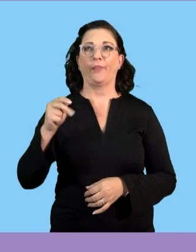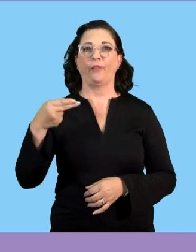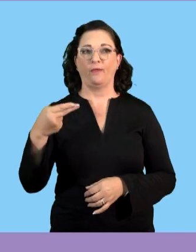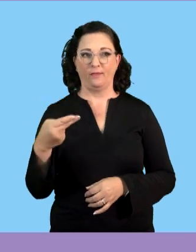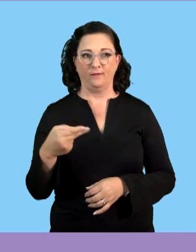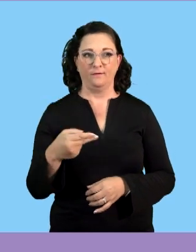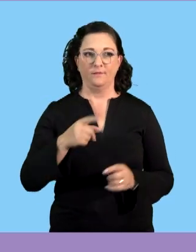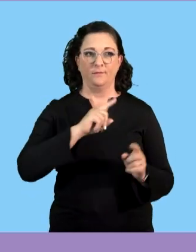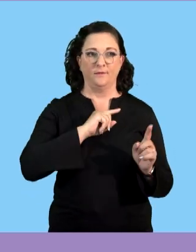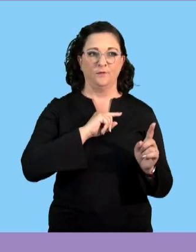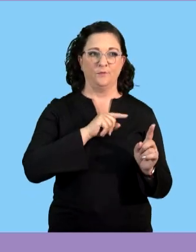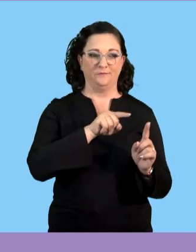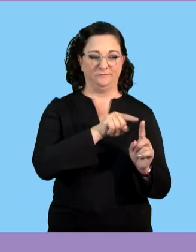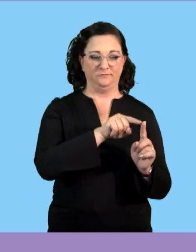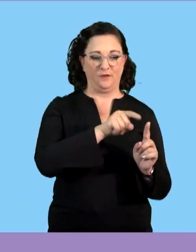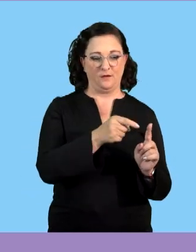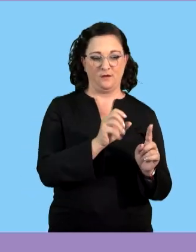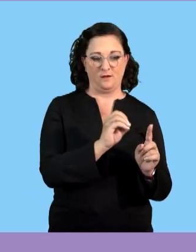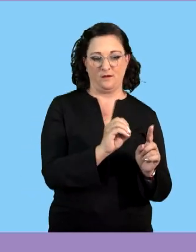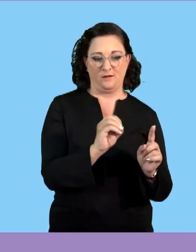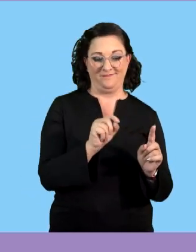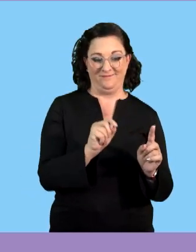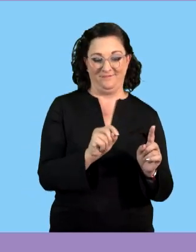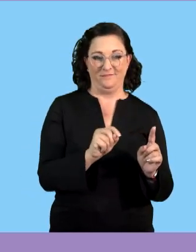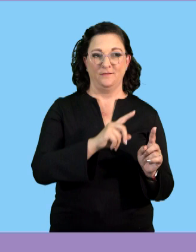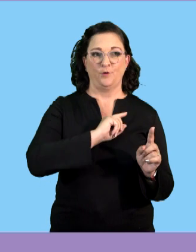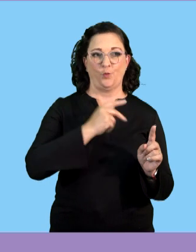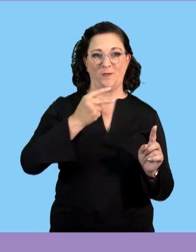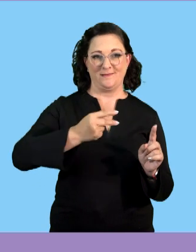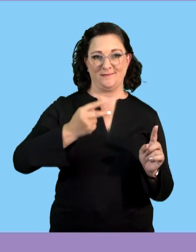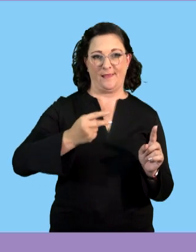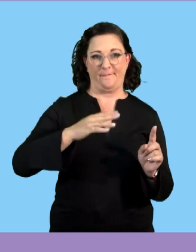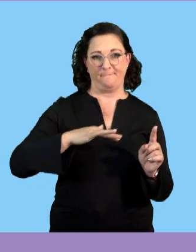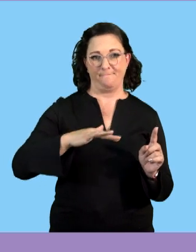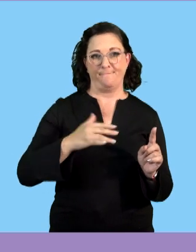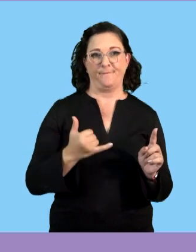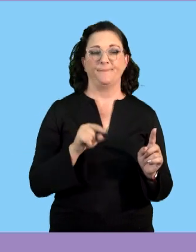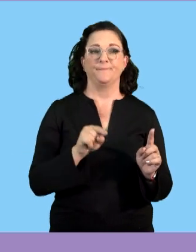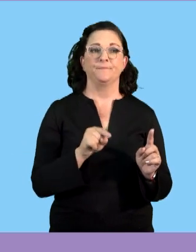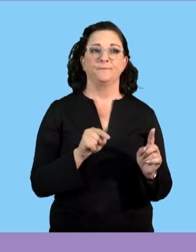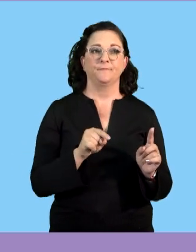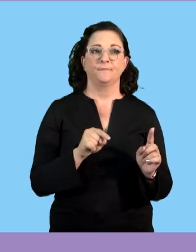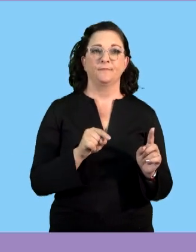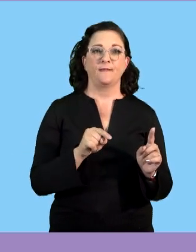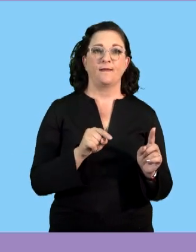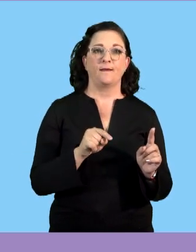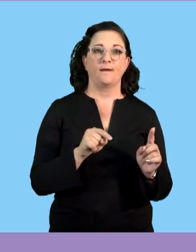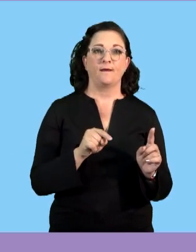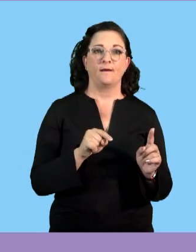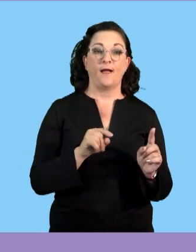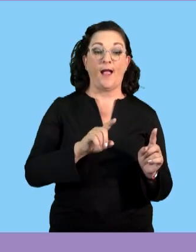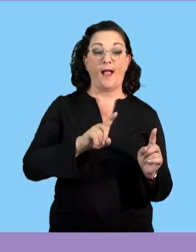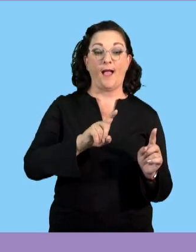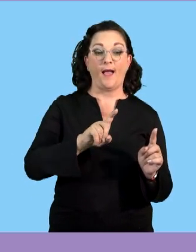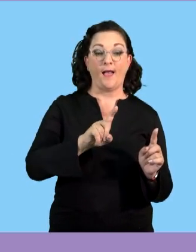10th, and this is a 100th. So our focus would be the 2nd decimal place, but they've just pronounced it